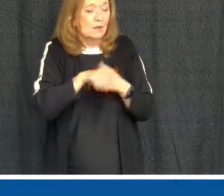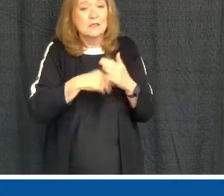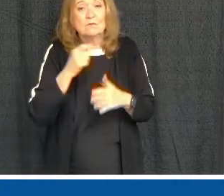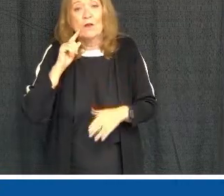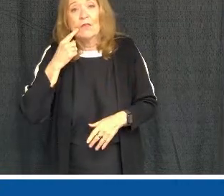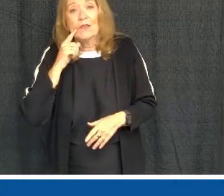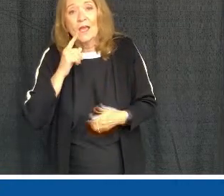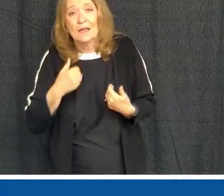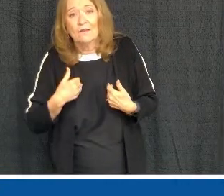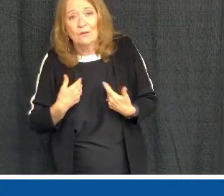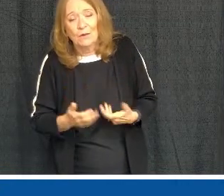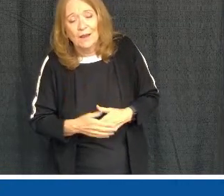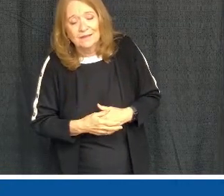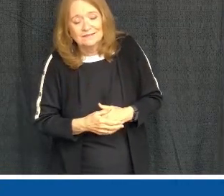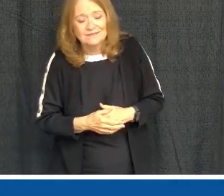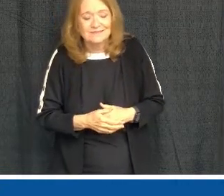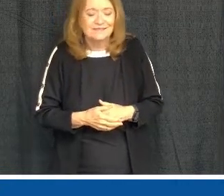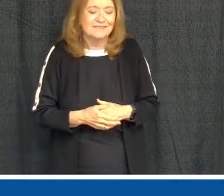had available to eat as well.